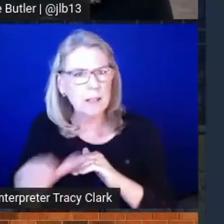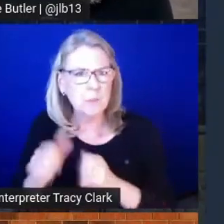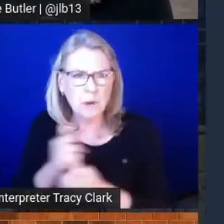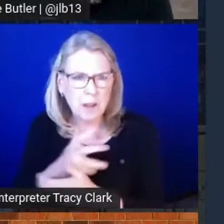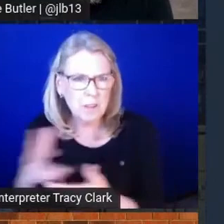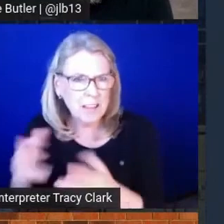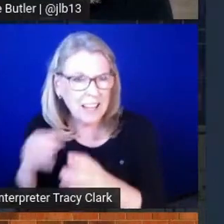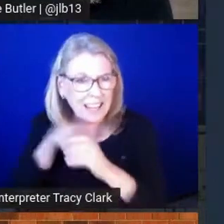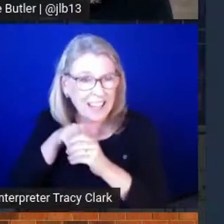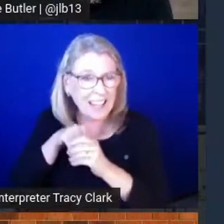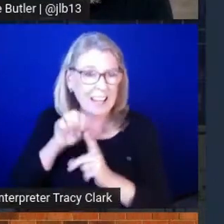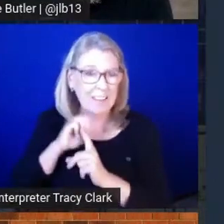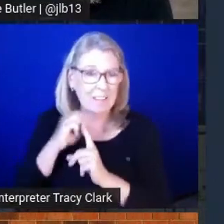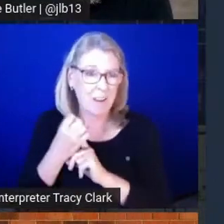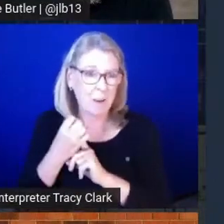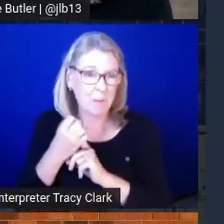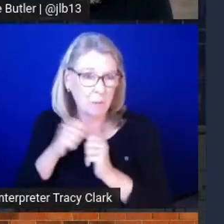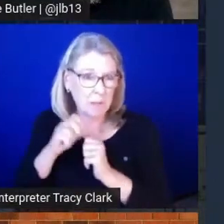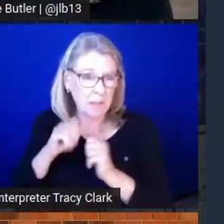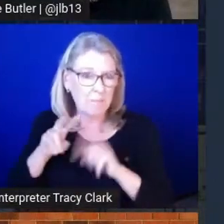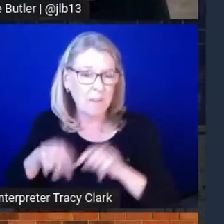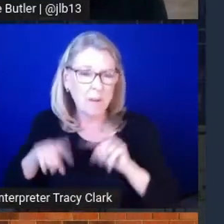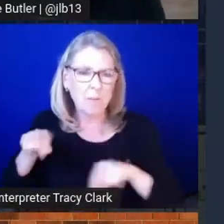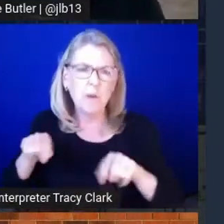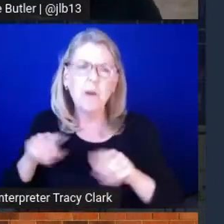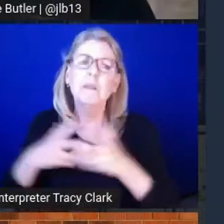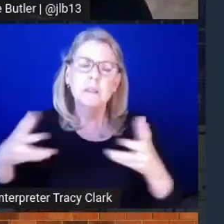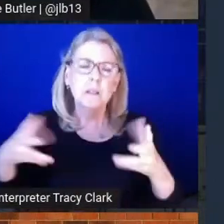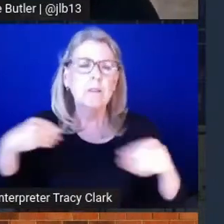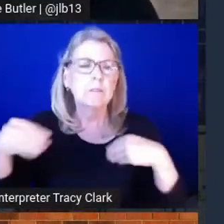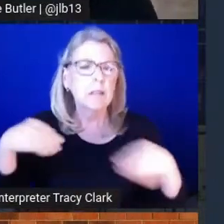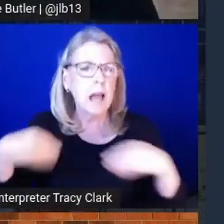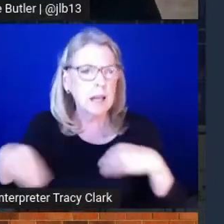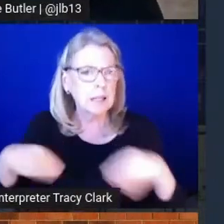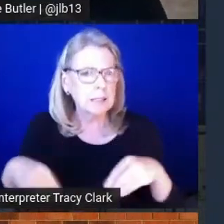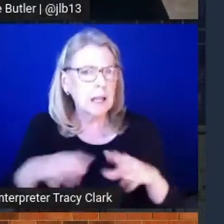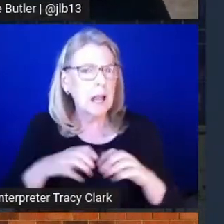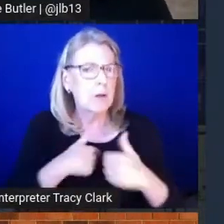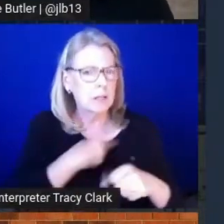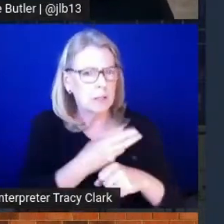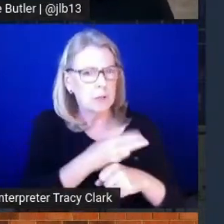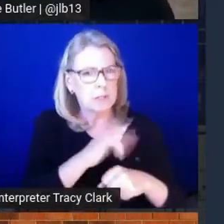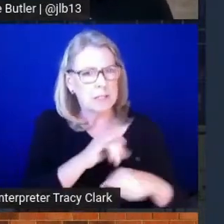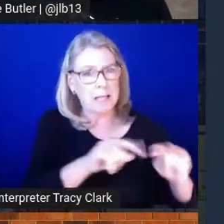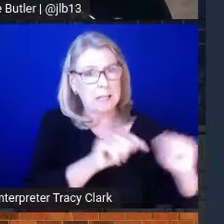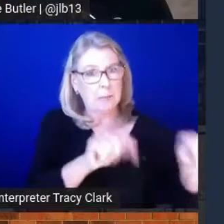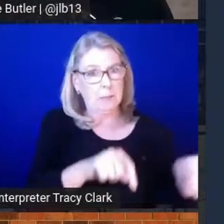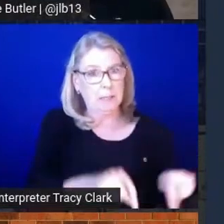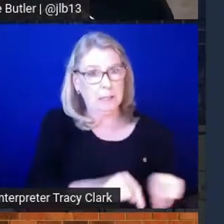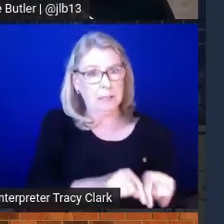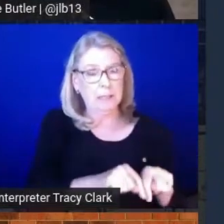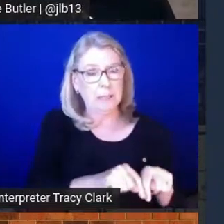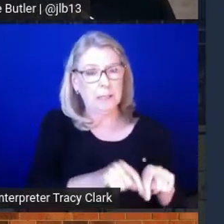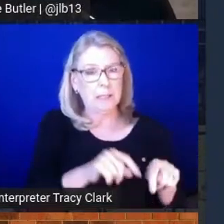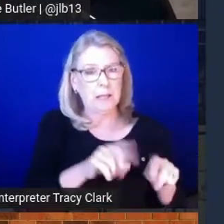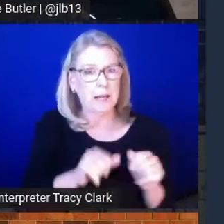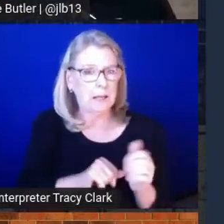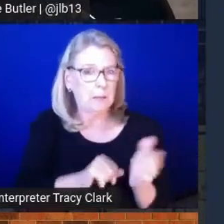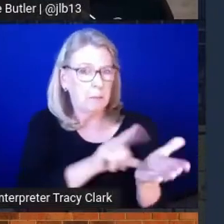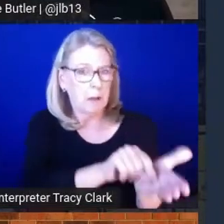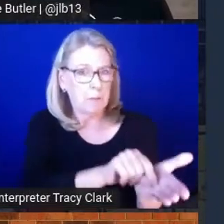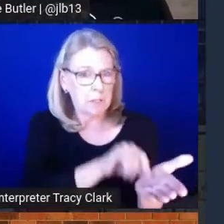Helm. I can reuse a template from someone. Those get published. There is a Helm repository for those things where I can just take all